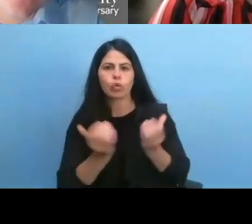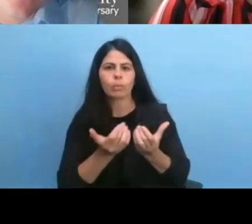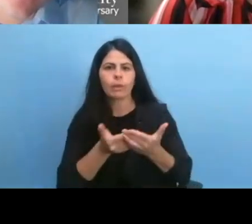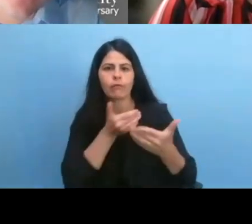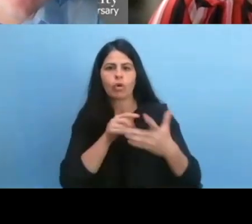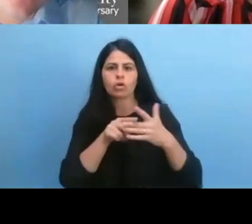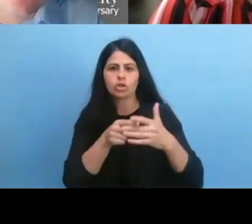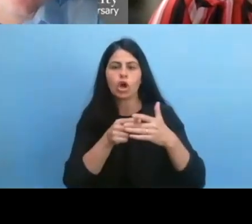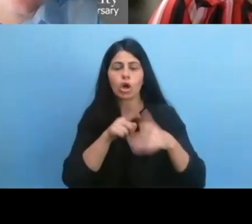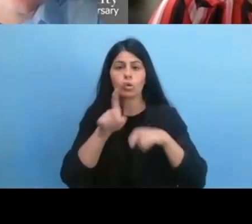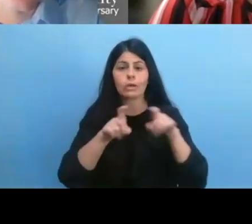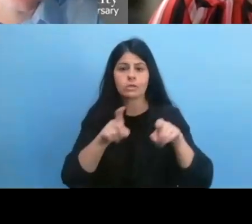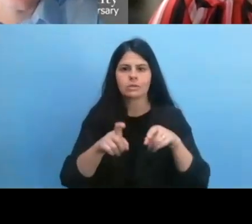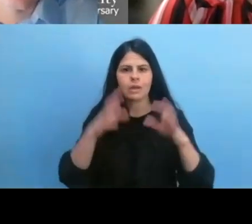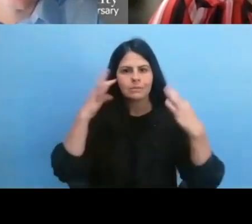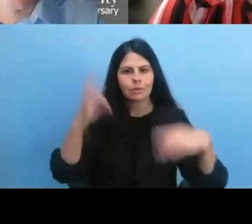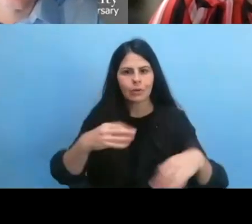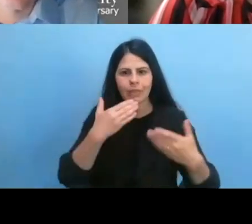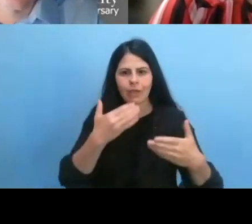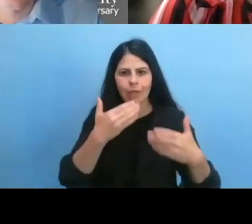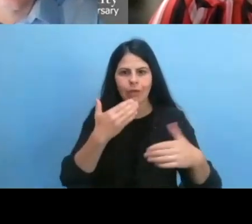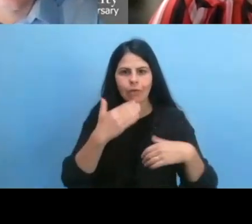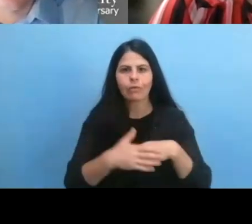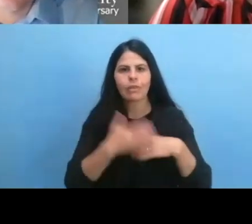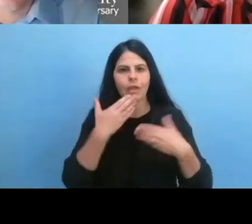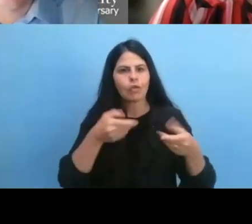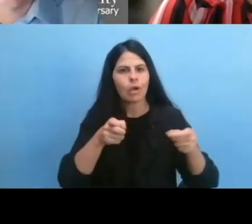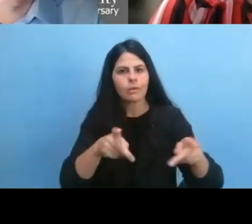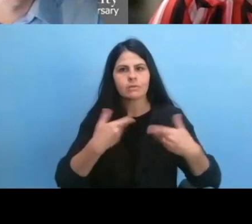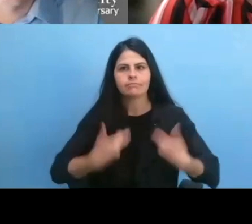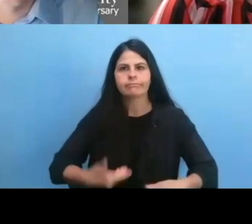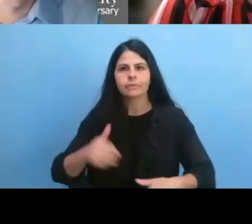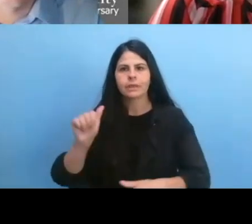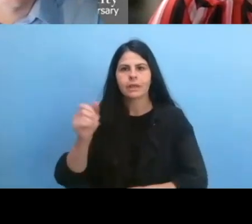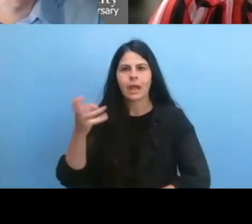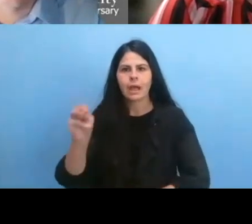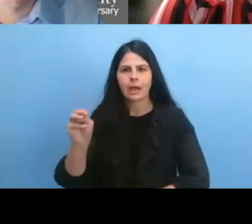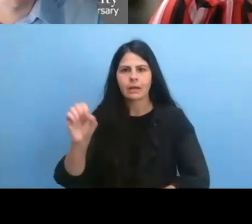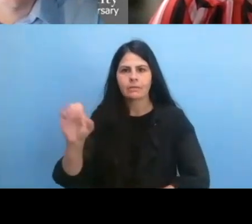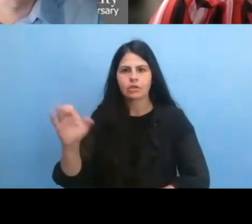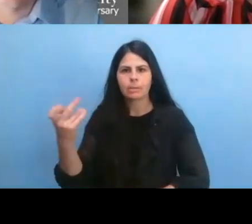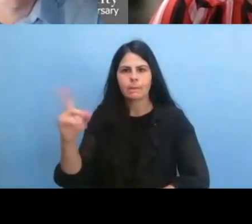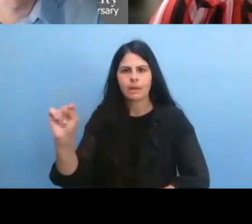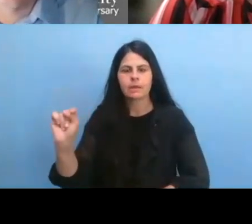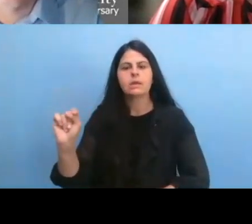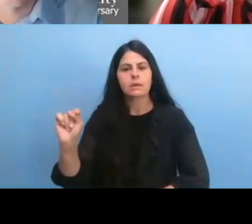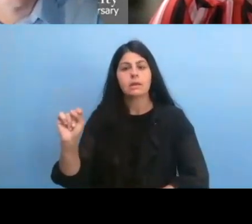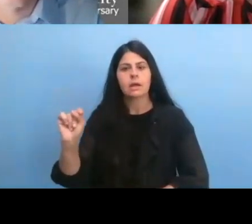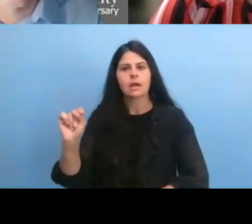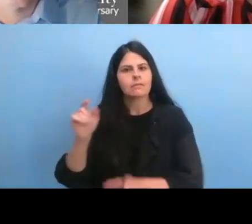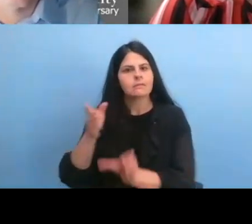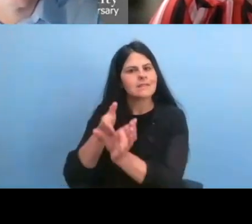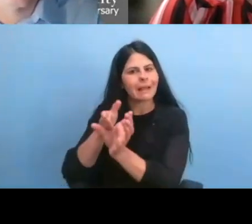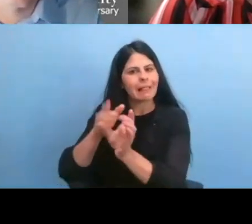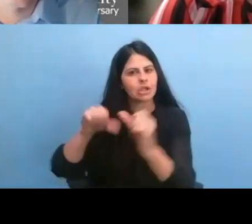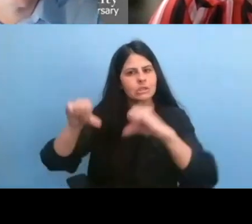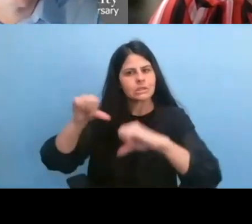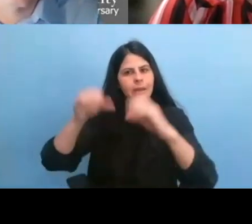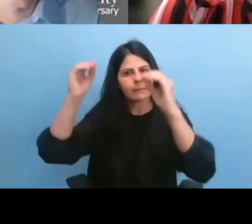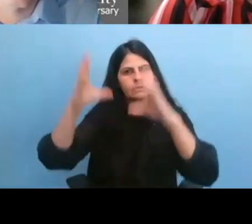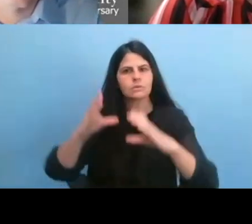Absolutely. Thank you. Thank you for the opportunity. So my name is Adam Schmidt. I'm an associate professor of psychological sciences. I'm actually a